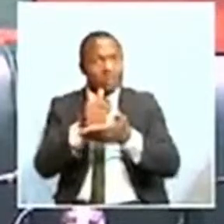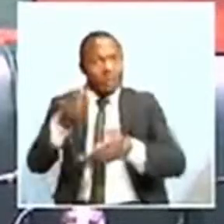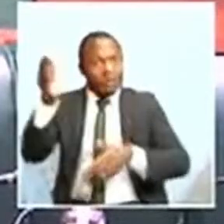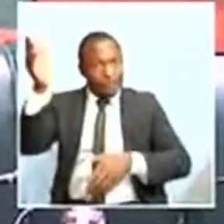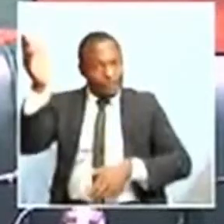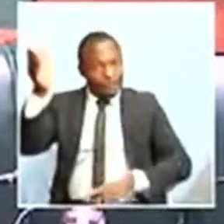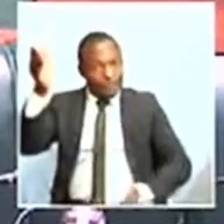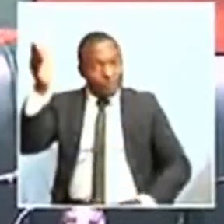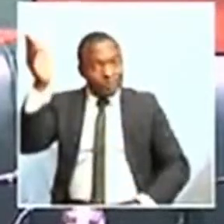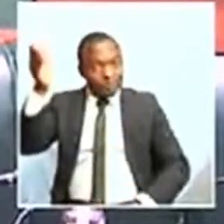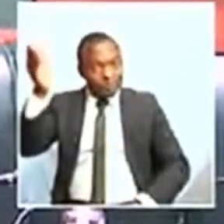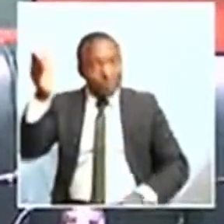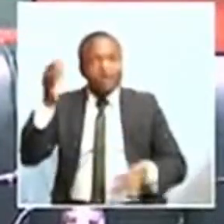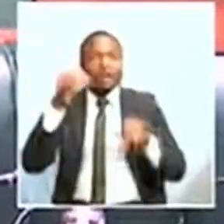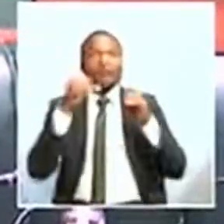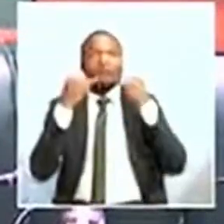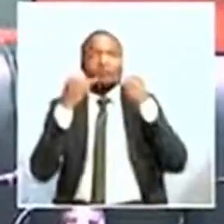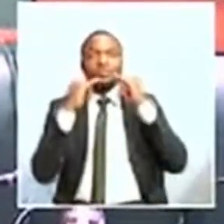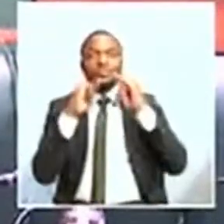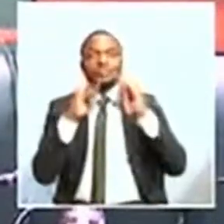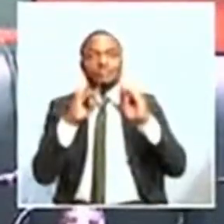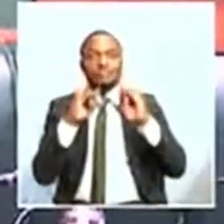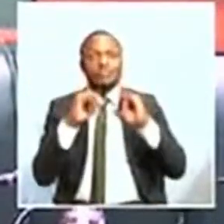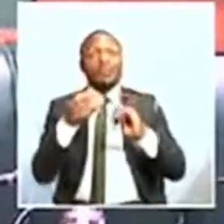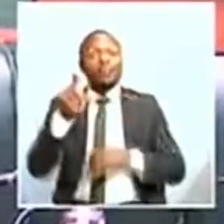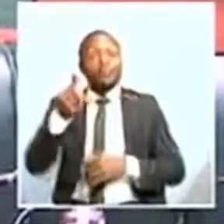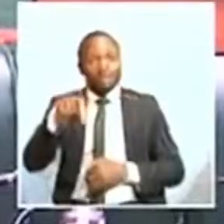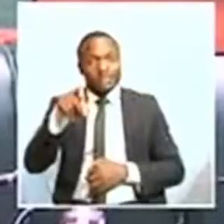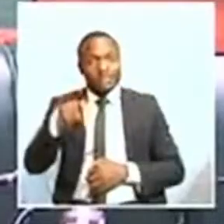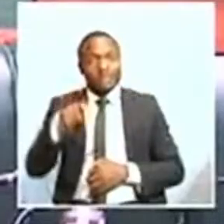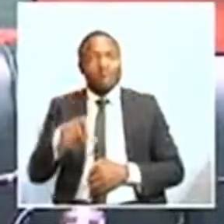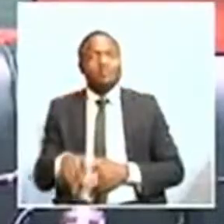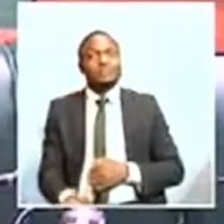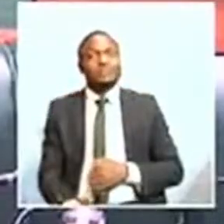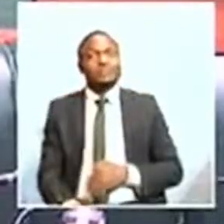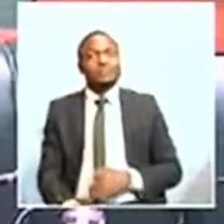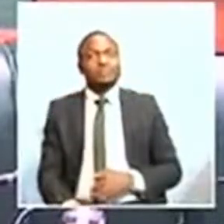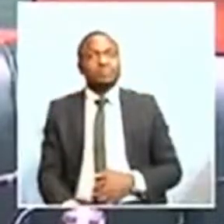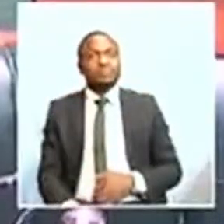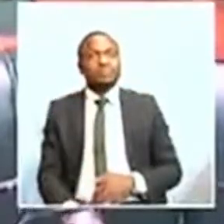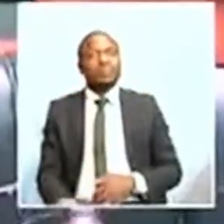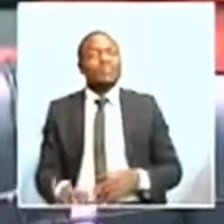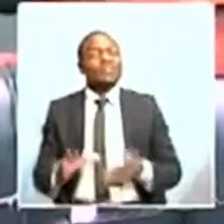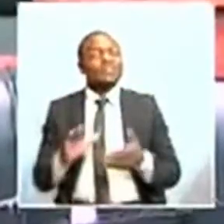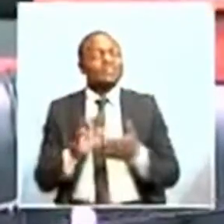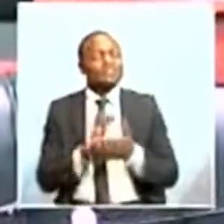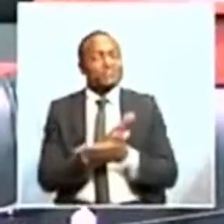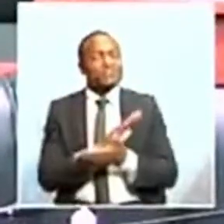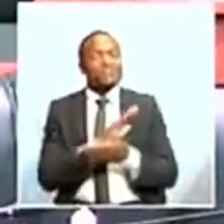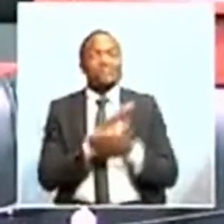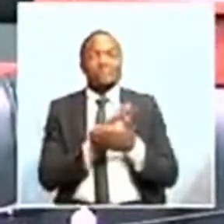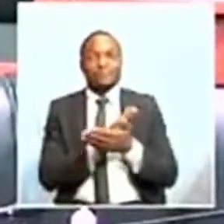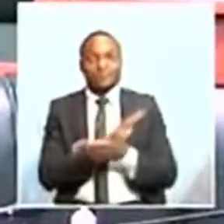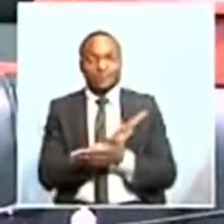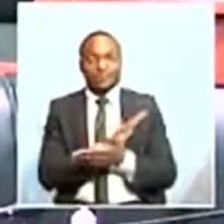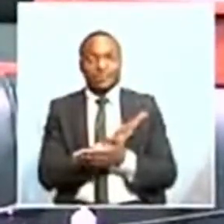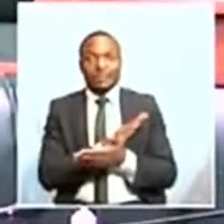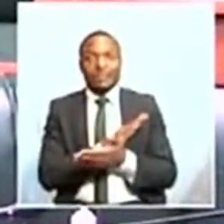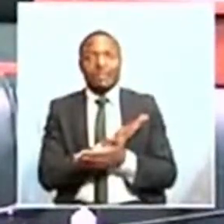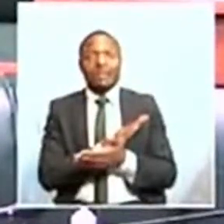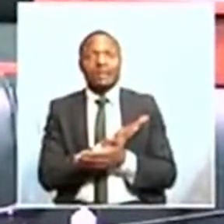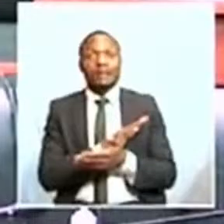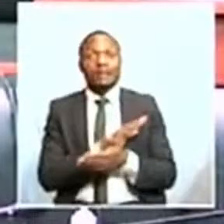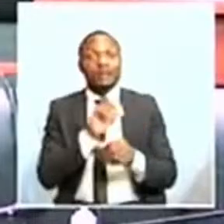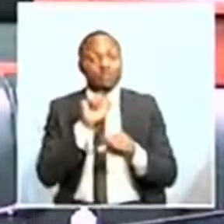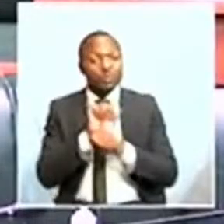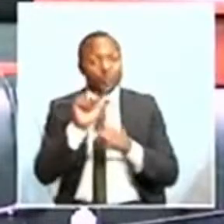transmit the information. We need actually to be very, very active, proactive, all of us, because this thing